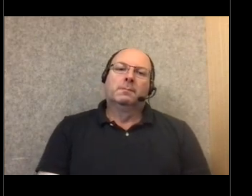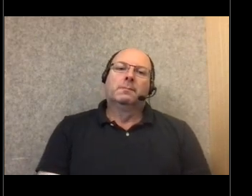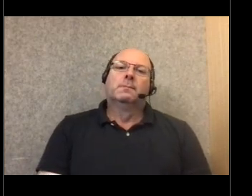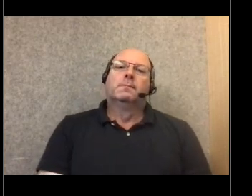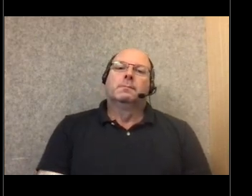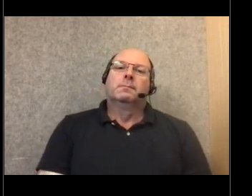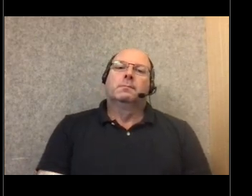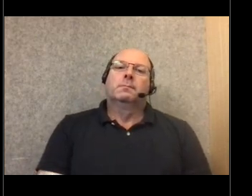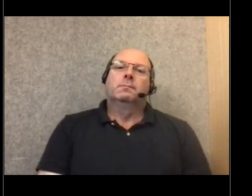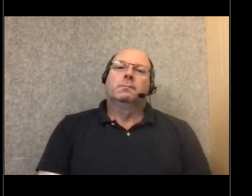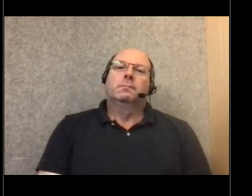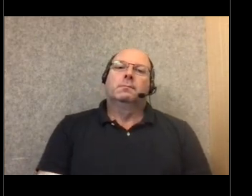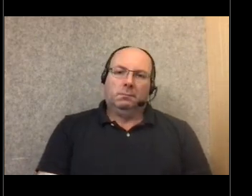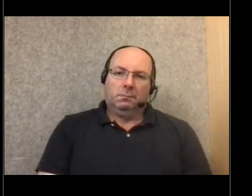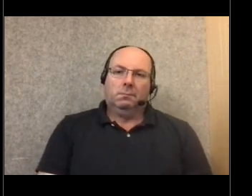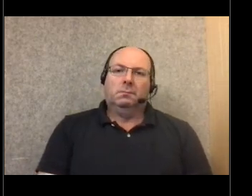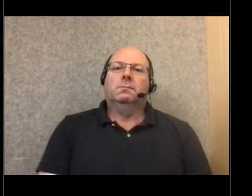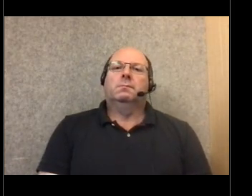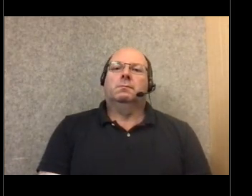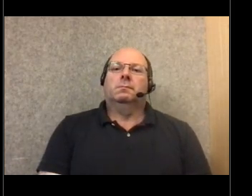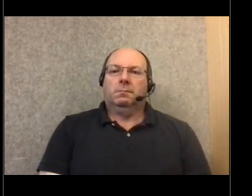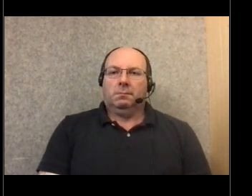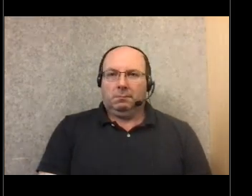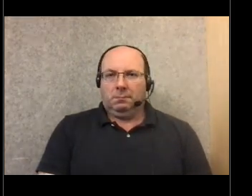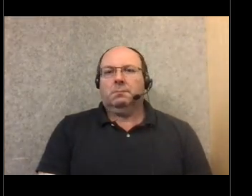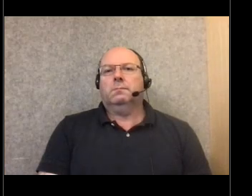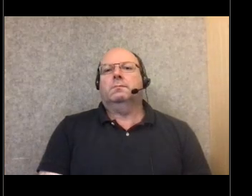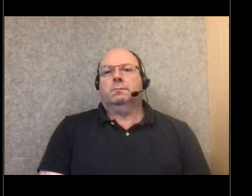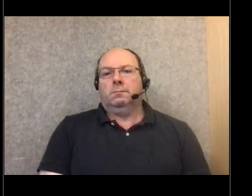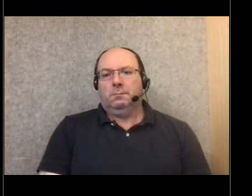And now we will close this poll